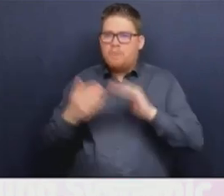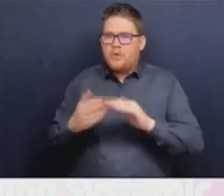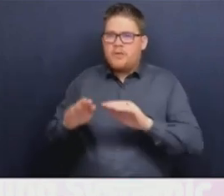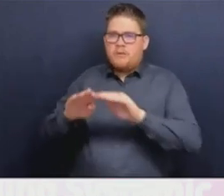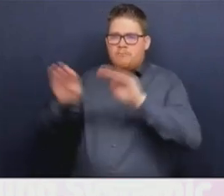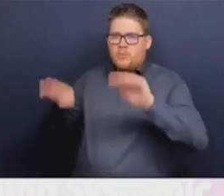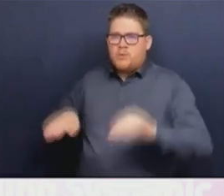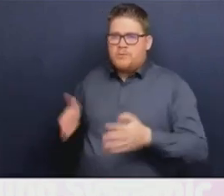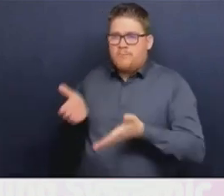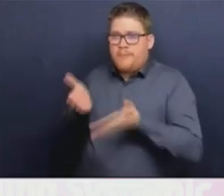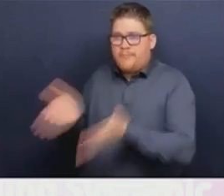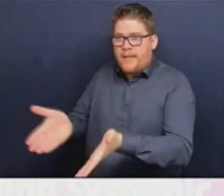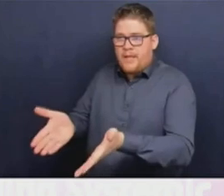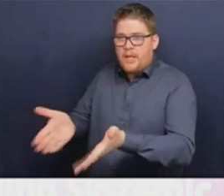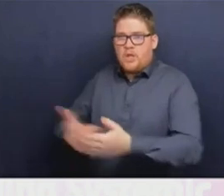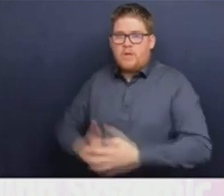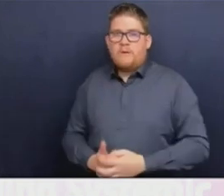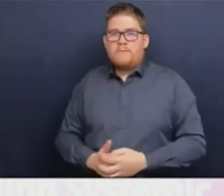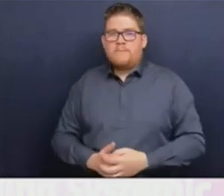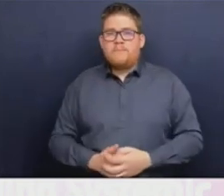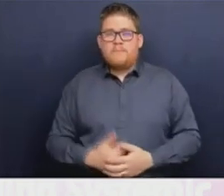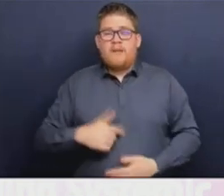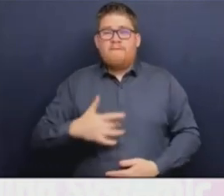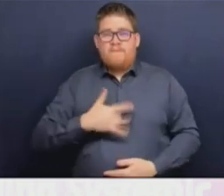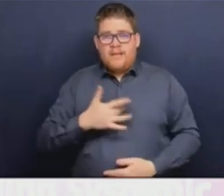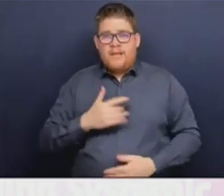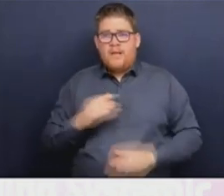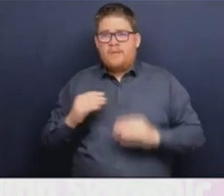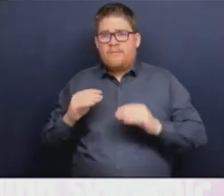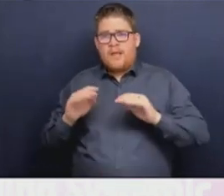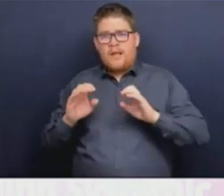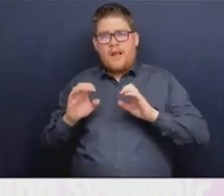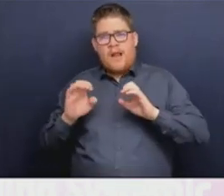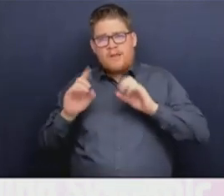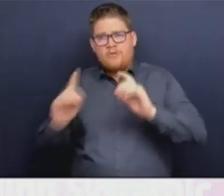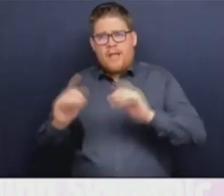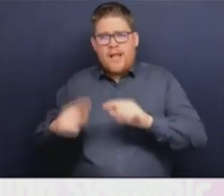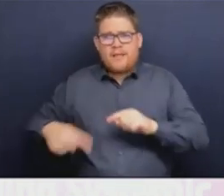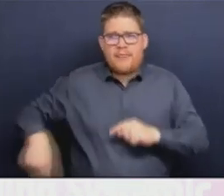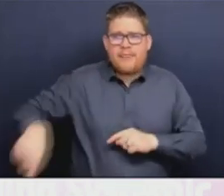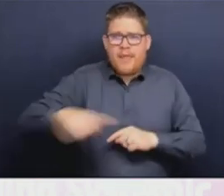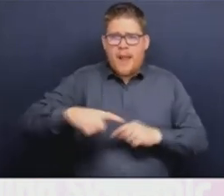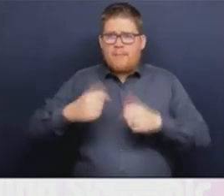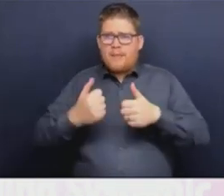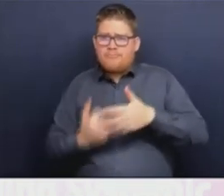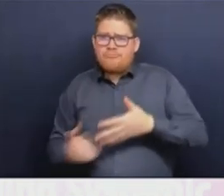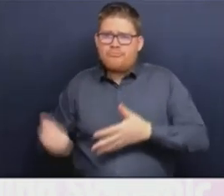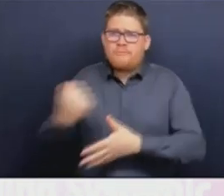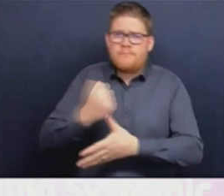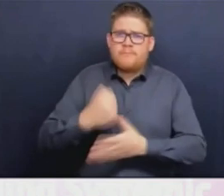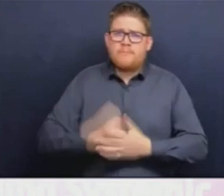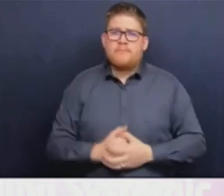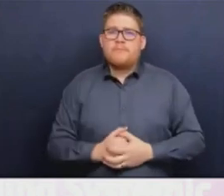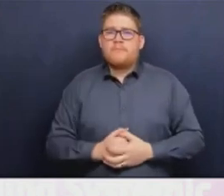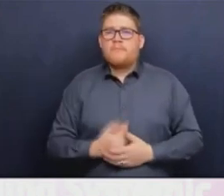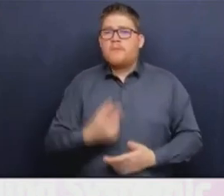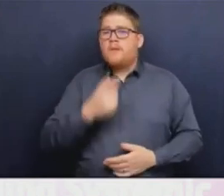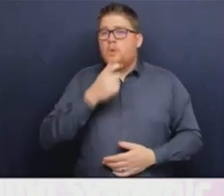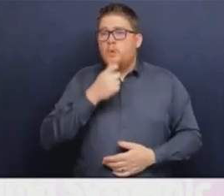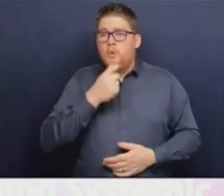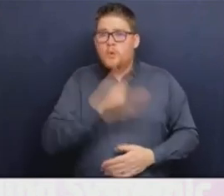in all things, and telling the stories are critical, and the storytellers should be those who walk that walk. And that's why we're putting